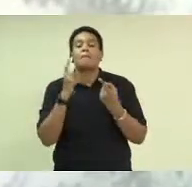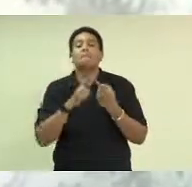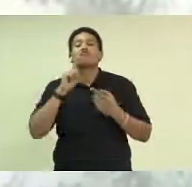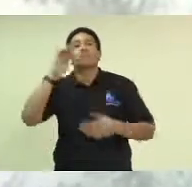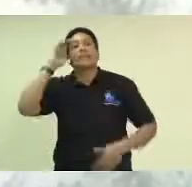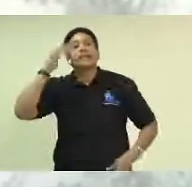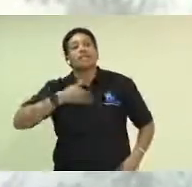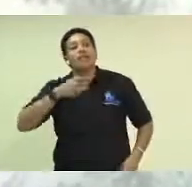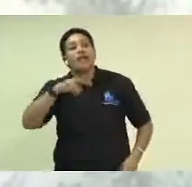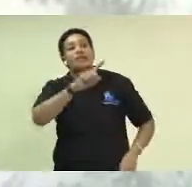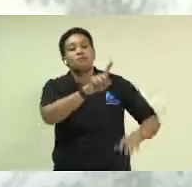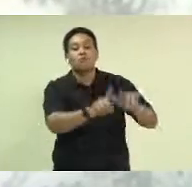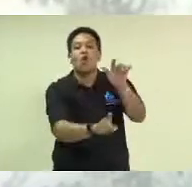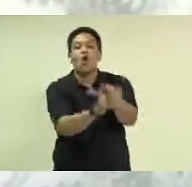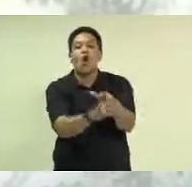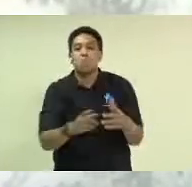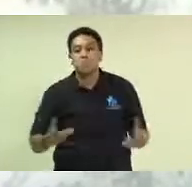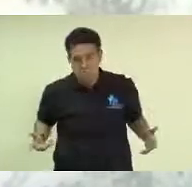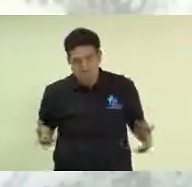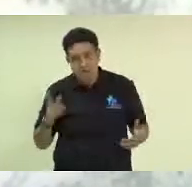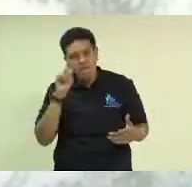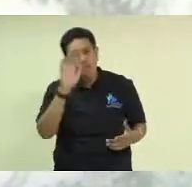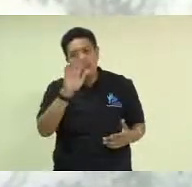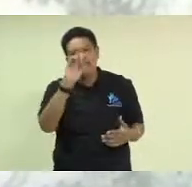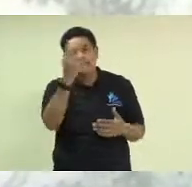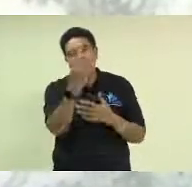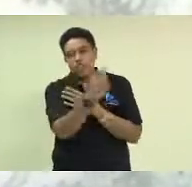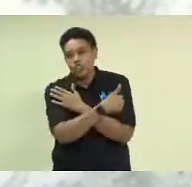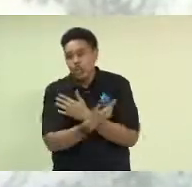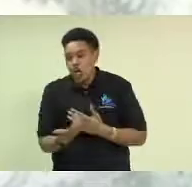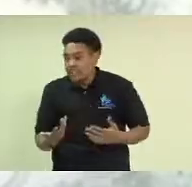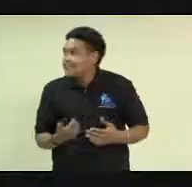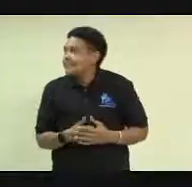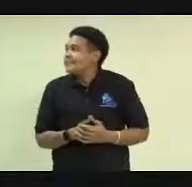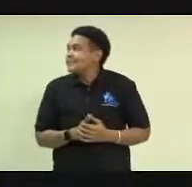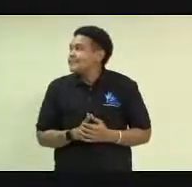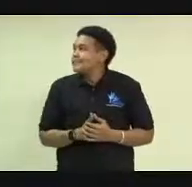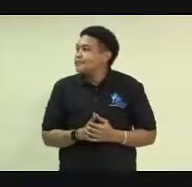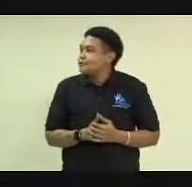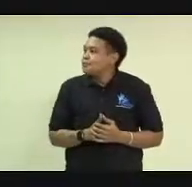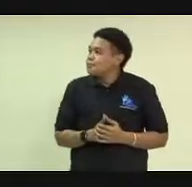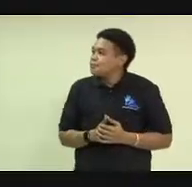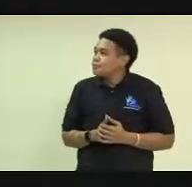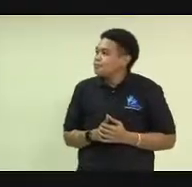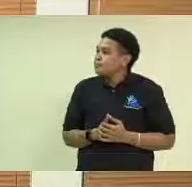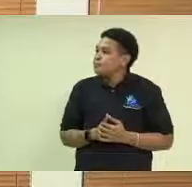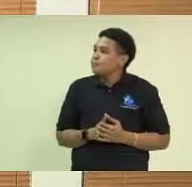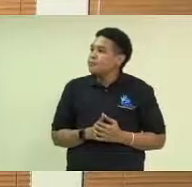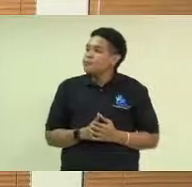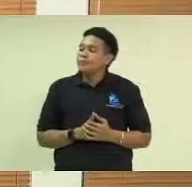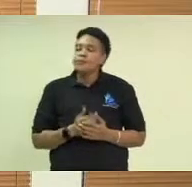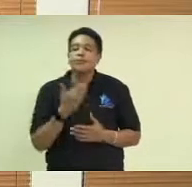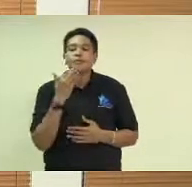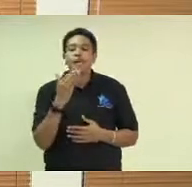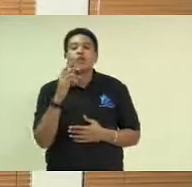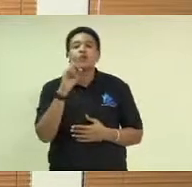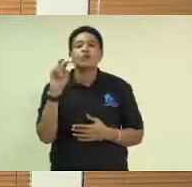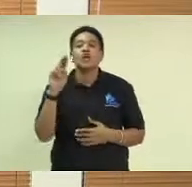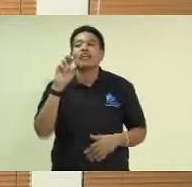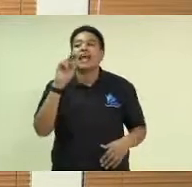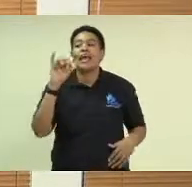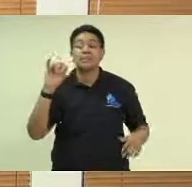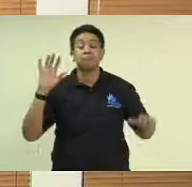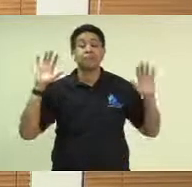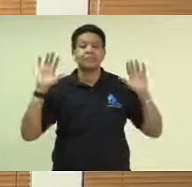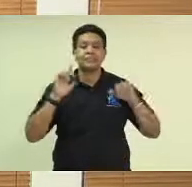and inviting them to come in for their second shot. Thank you, Dr. Ennis. That is